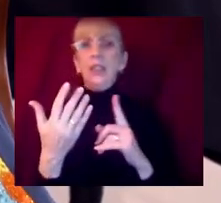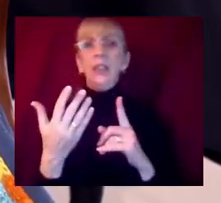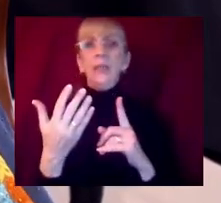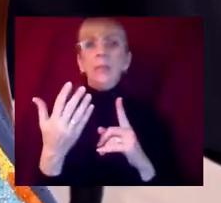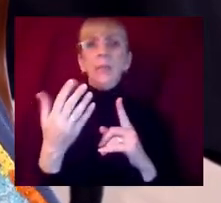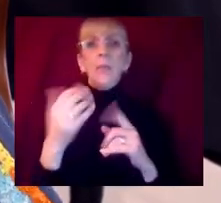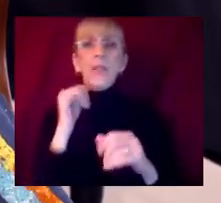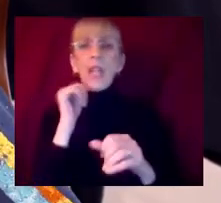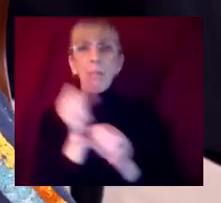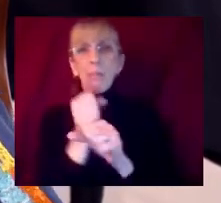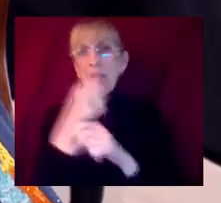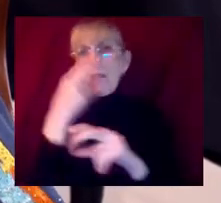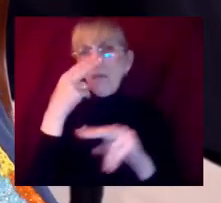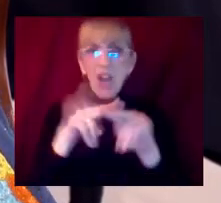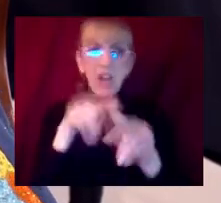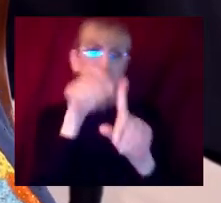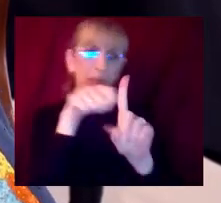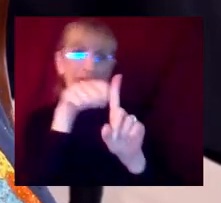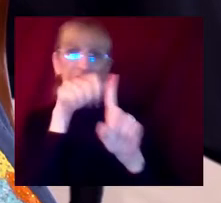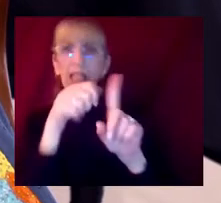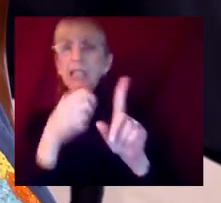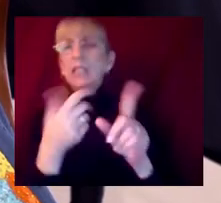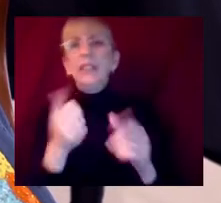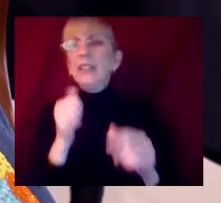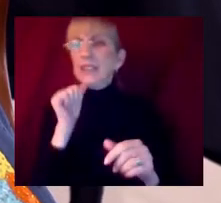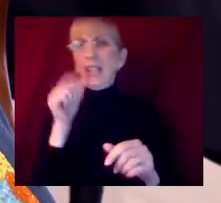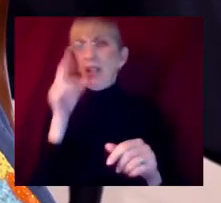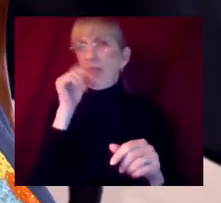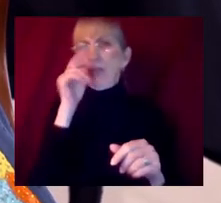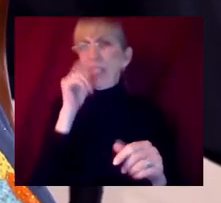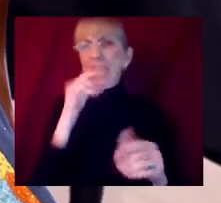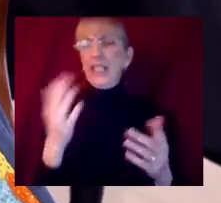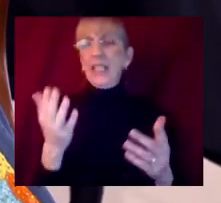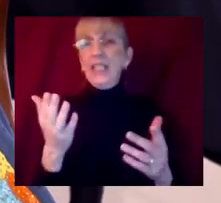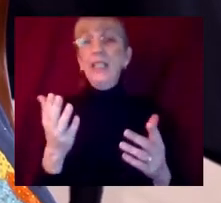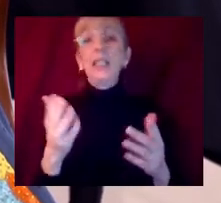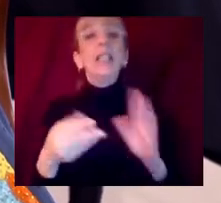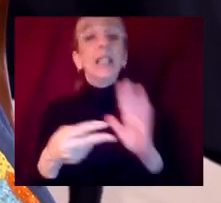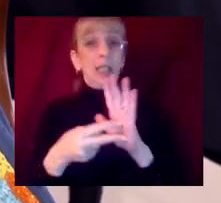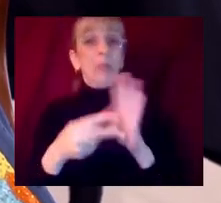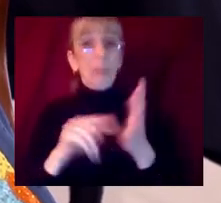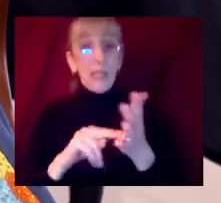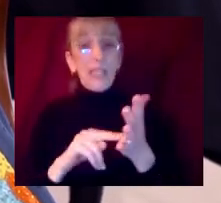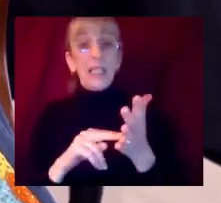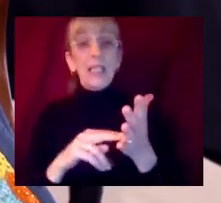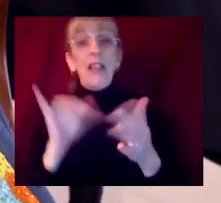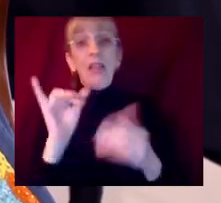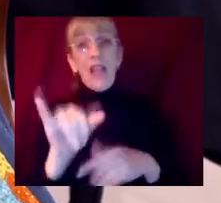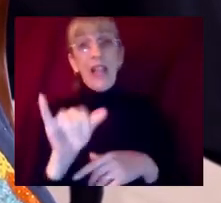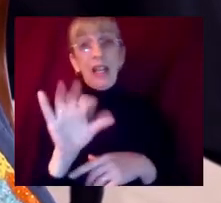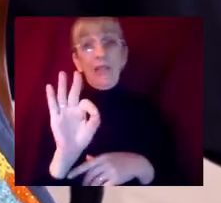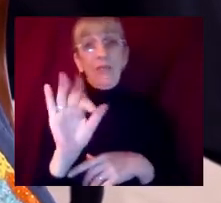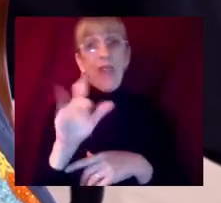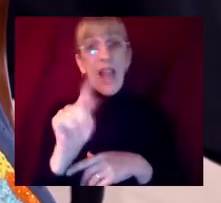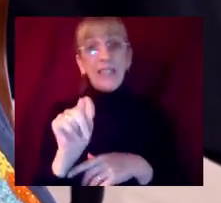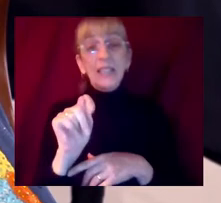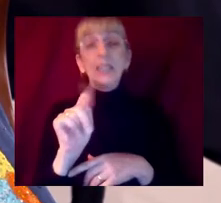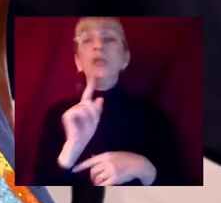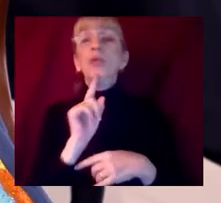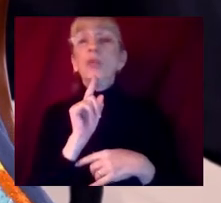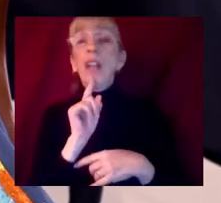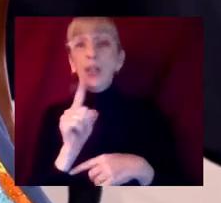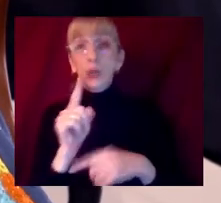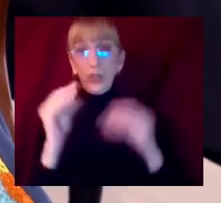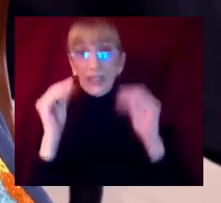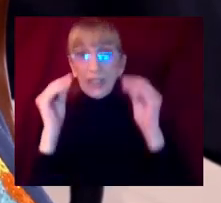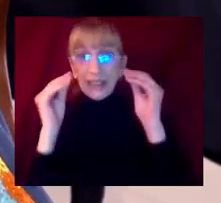fun ain't funny, so to speak. And so it means that, but the fact that they actually teach, in a lot